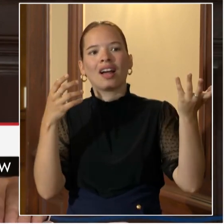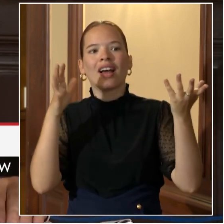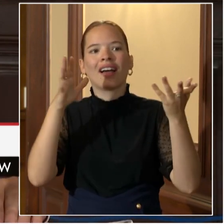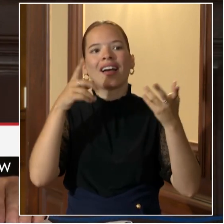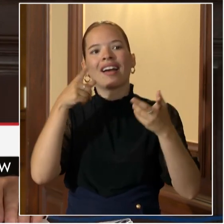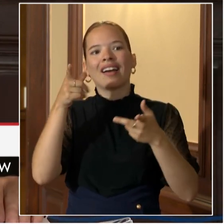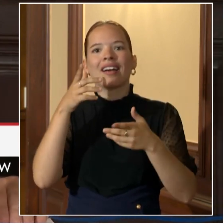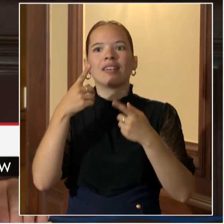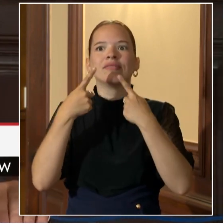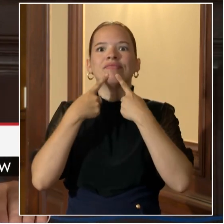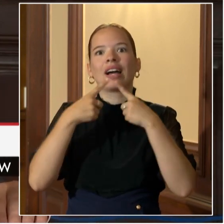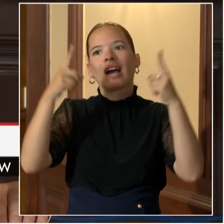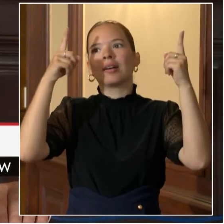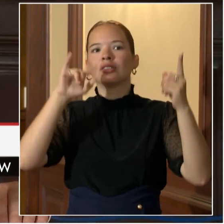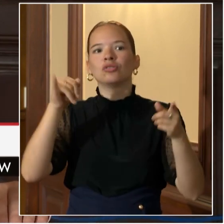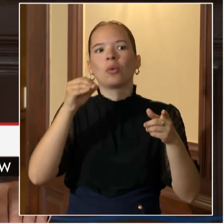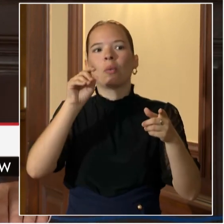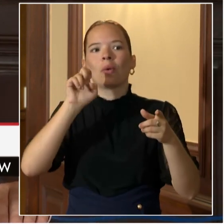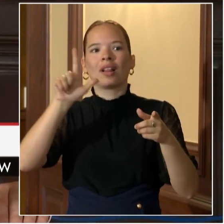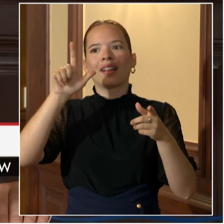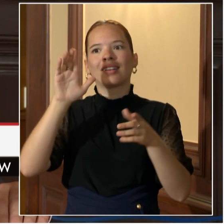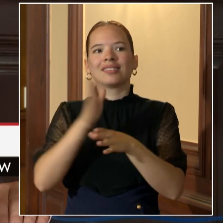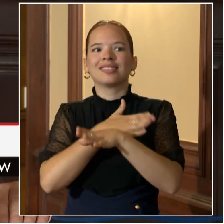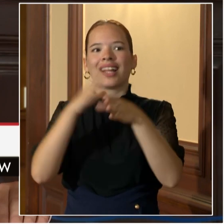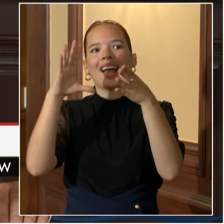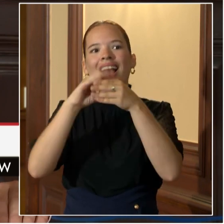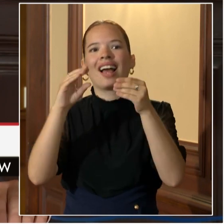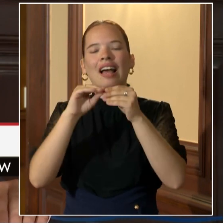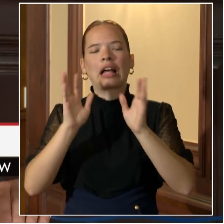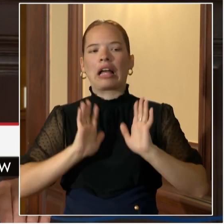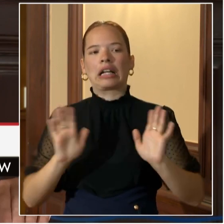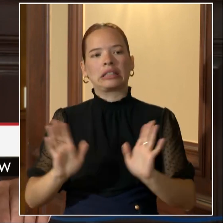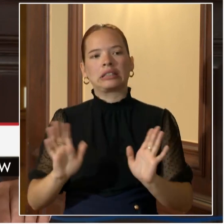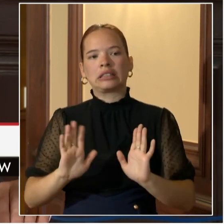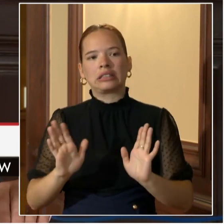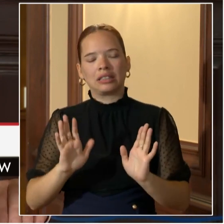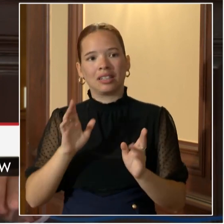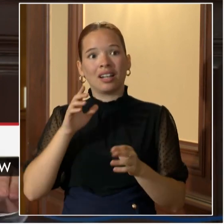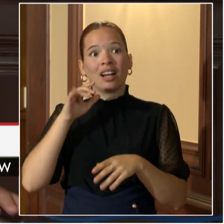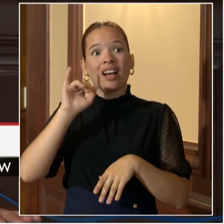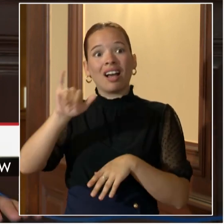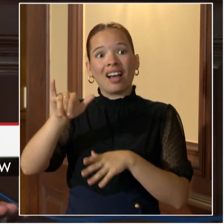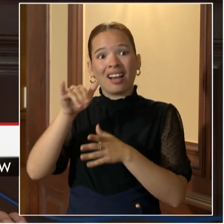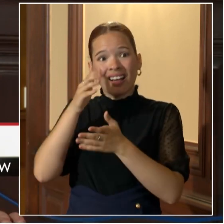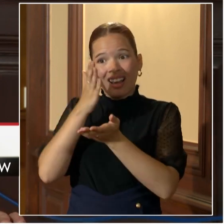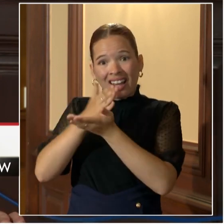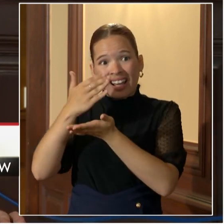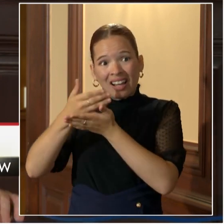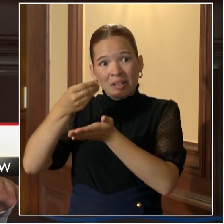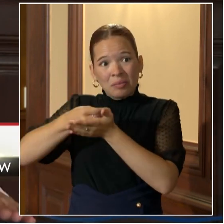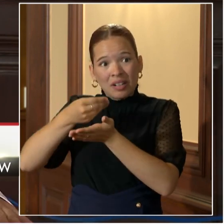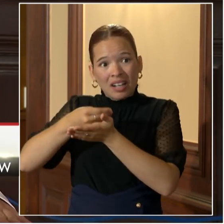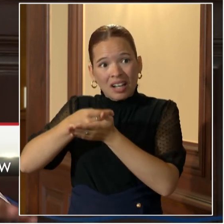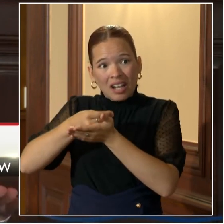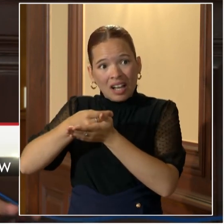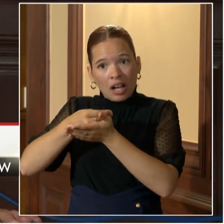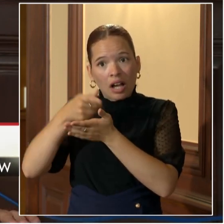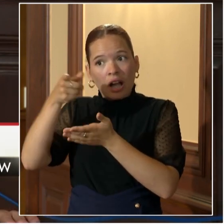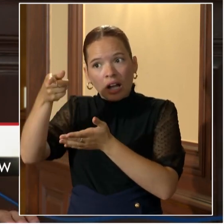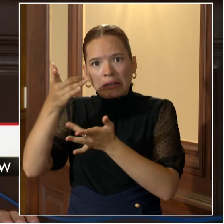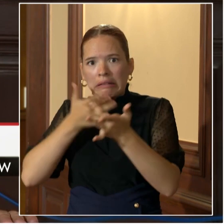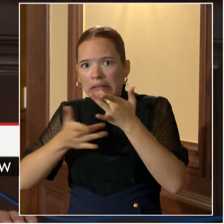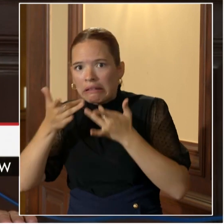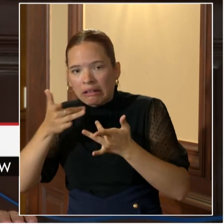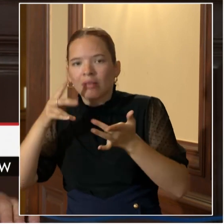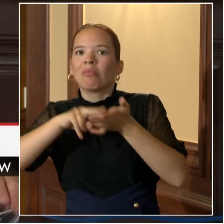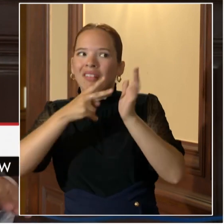But while we have done our best to accommodate all of the requests by Representative Owelewa in the budget, some of them have not been included in this